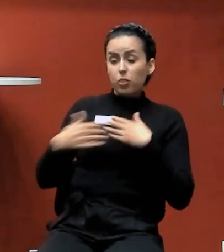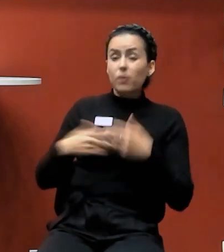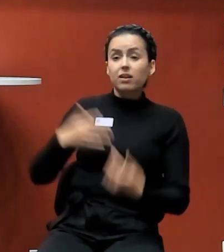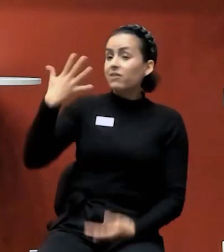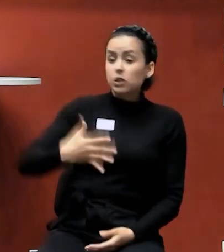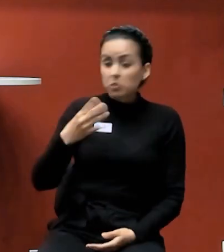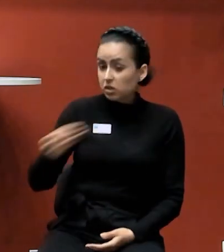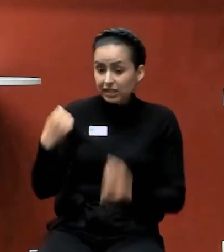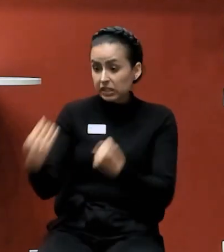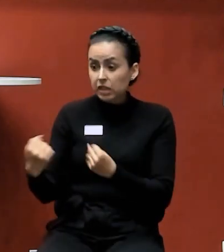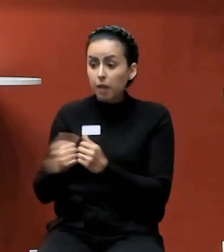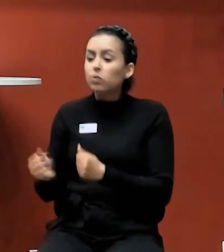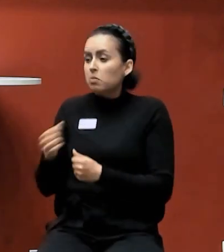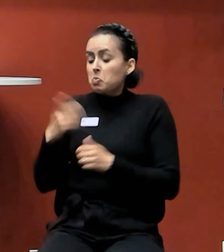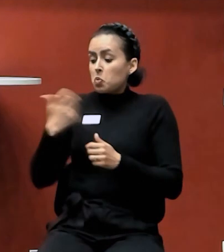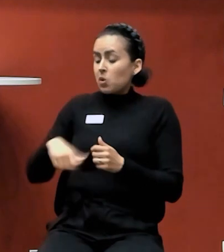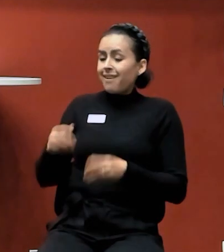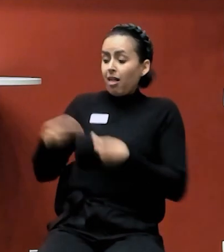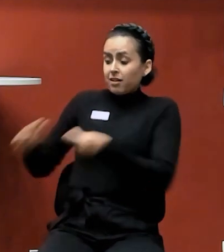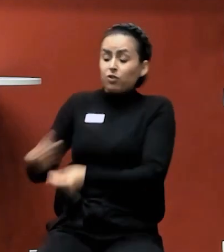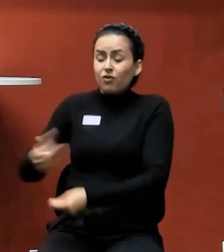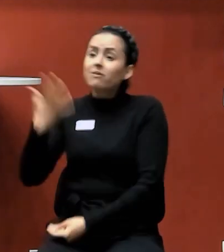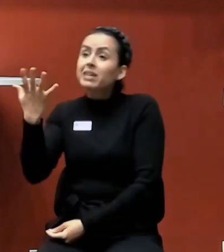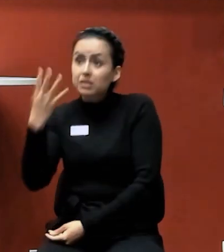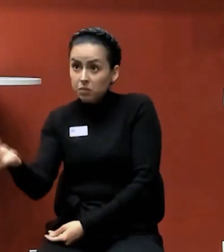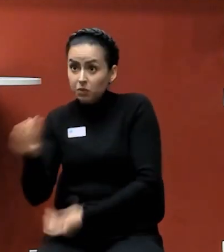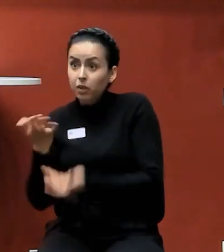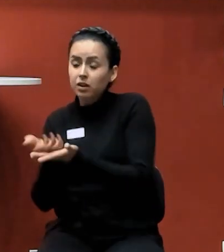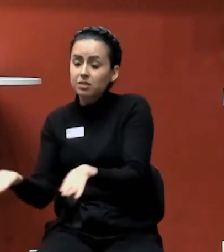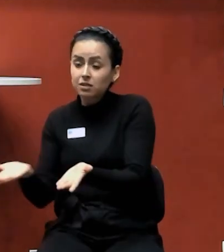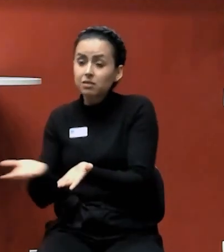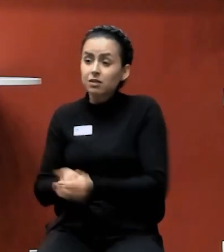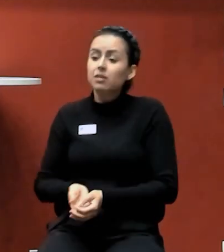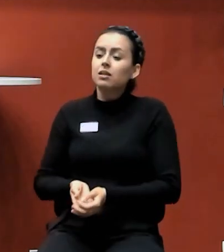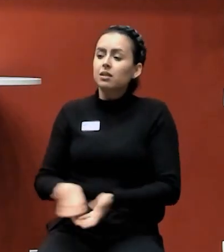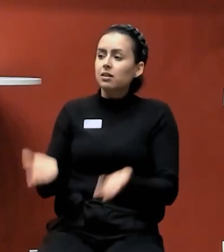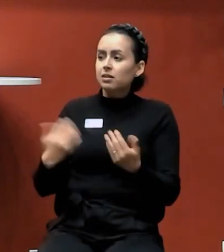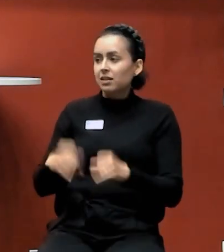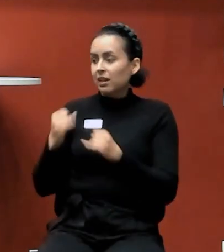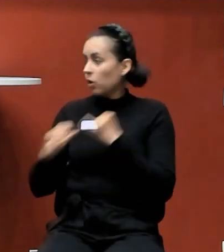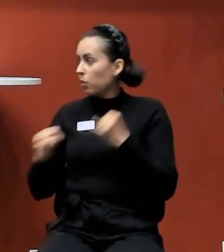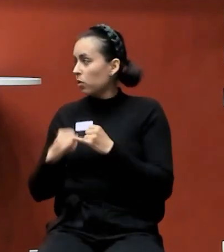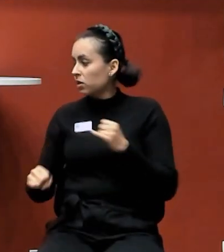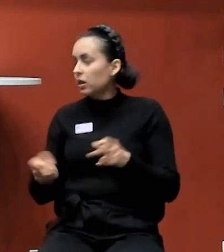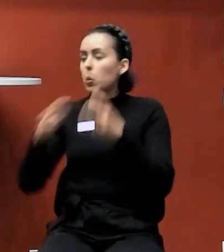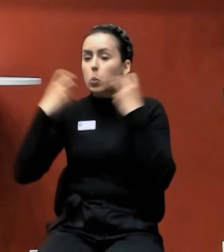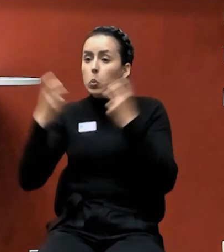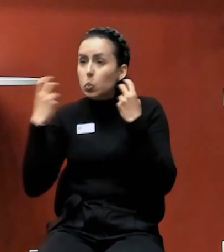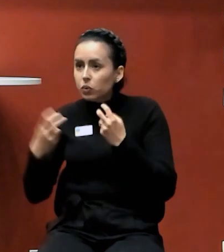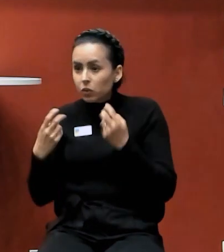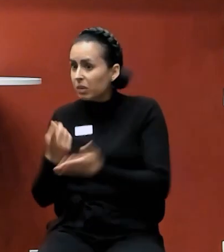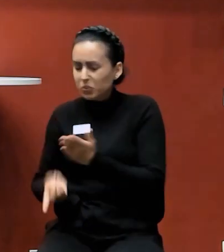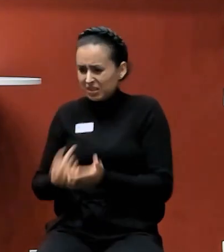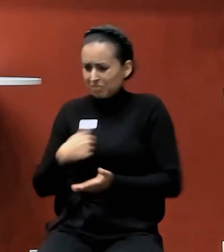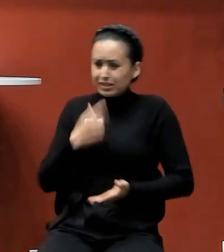fine. And it was killing the whole picture. And at the end, they were shouting a lot, and I'm like, I didn't